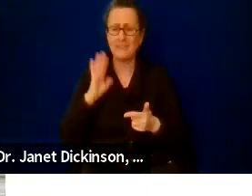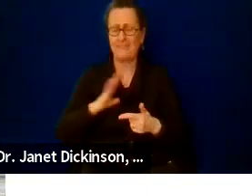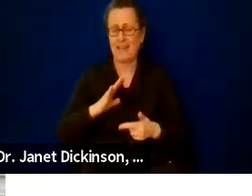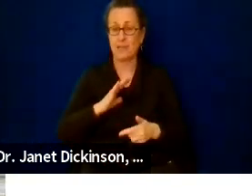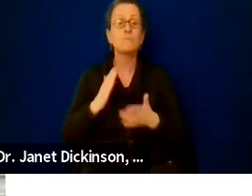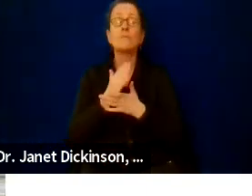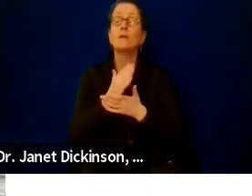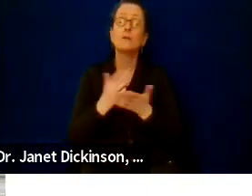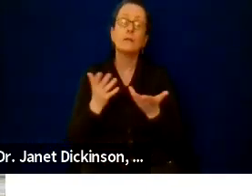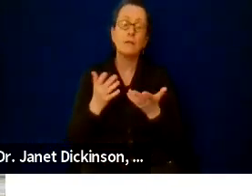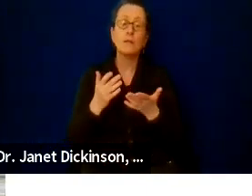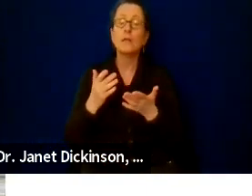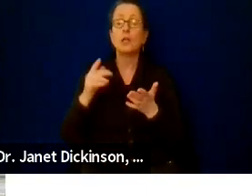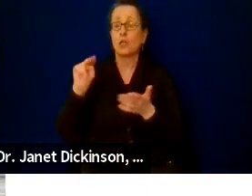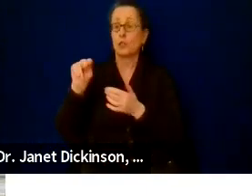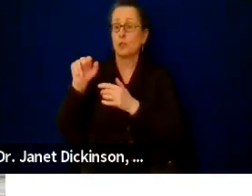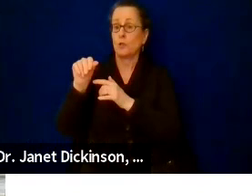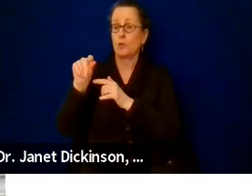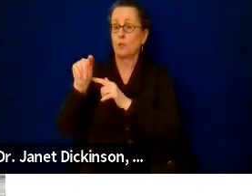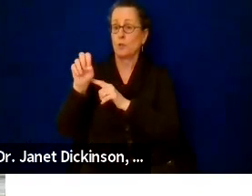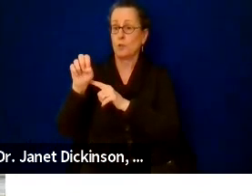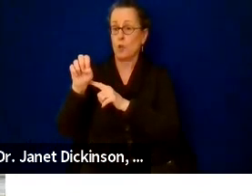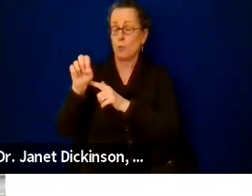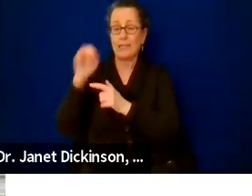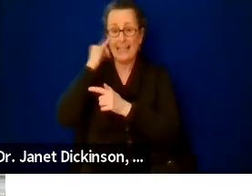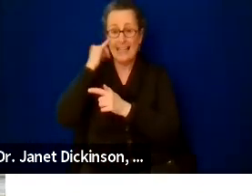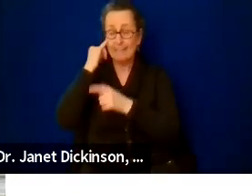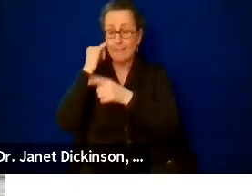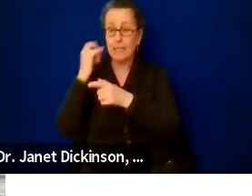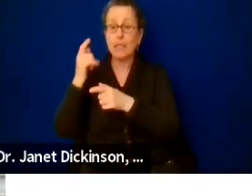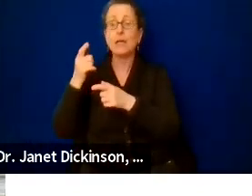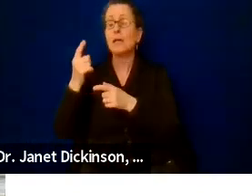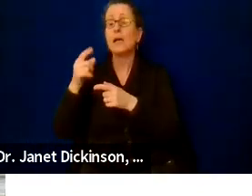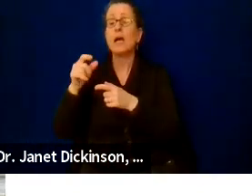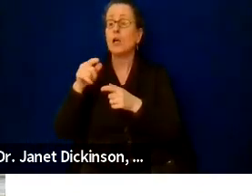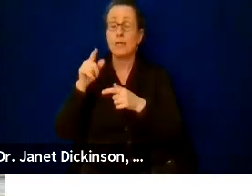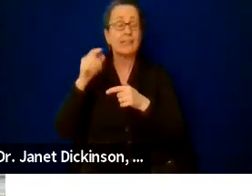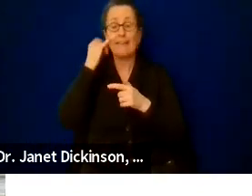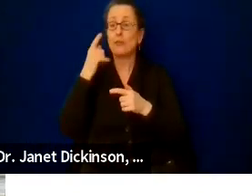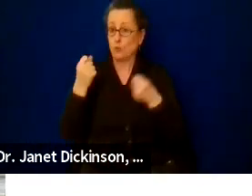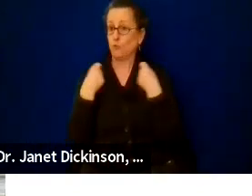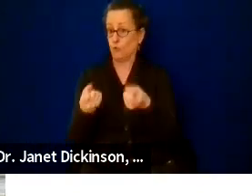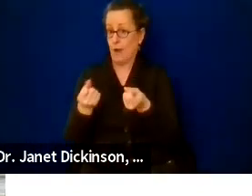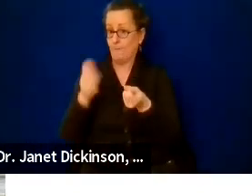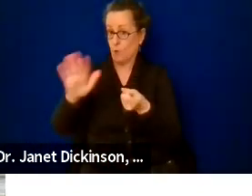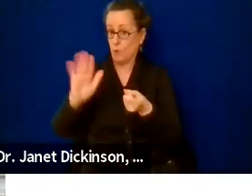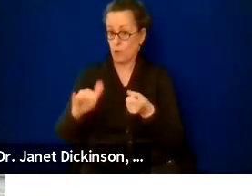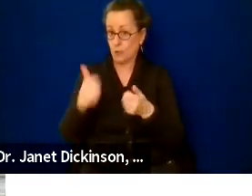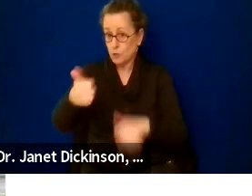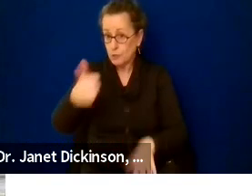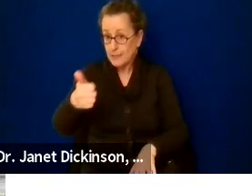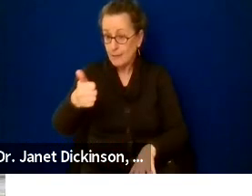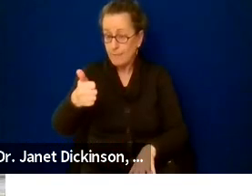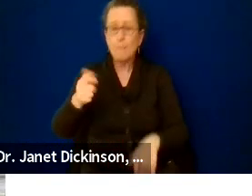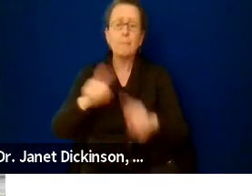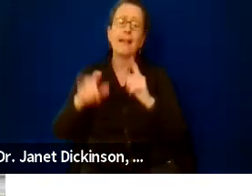like a handwritten note to come in with the child if somebody else is going to be picking up your child. And please put a first